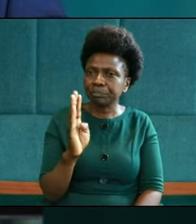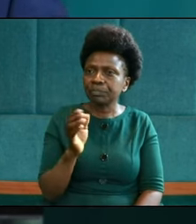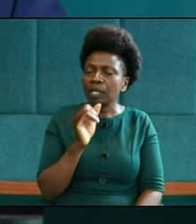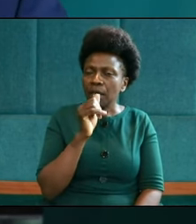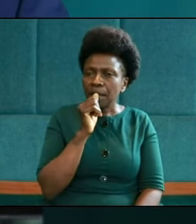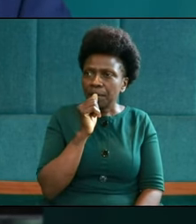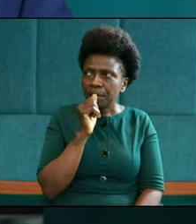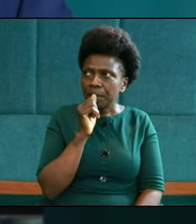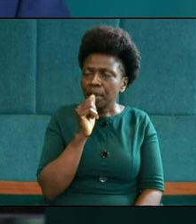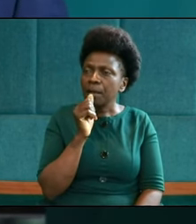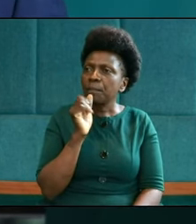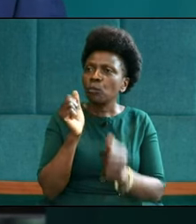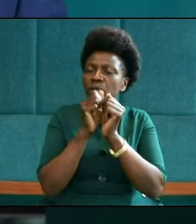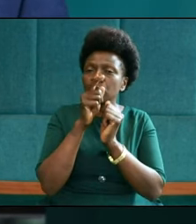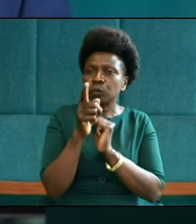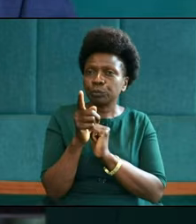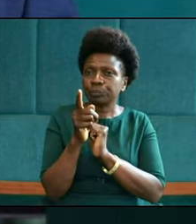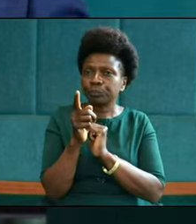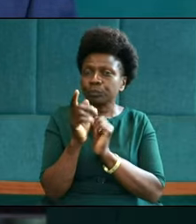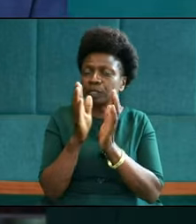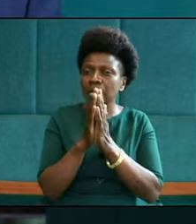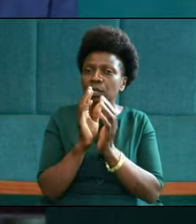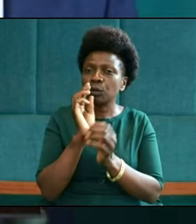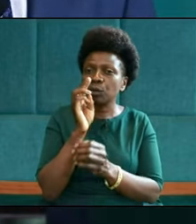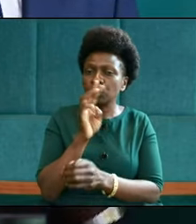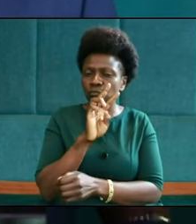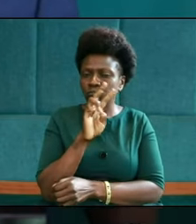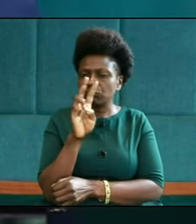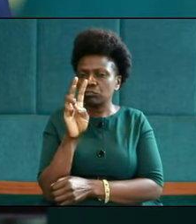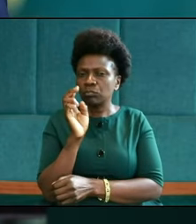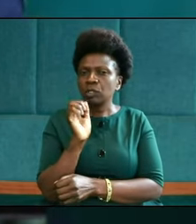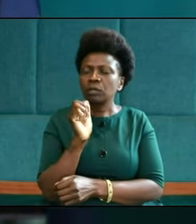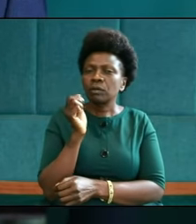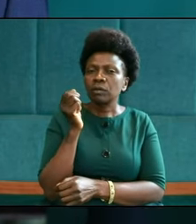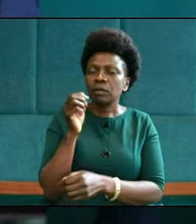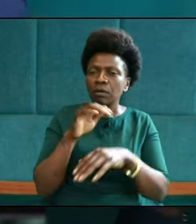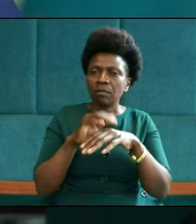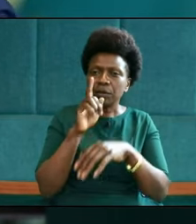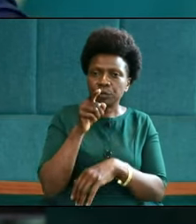I am with you and I will watch over you.